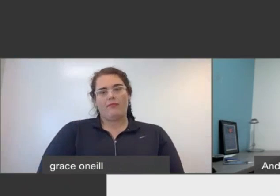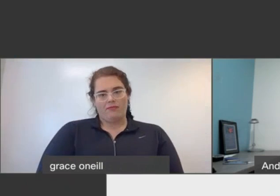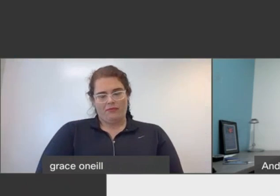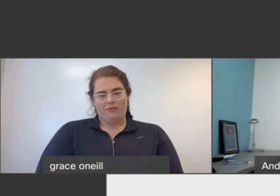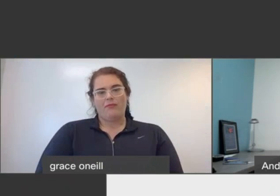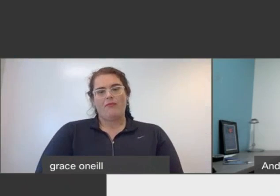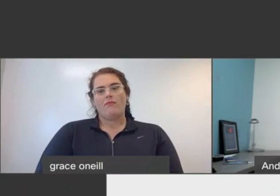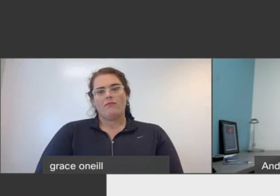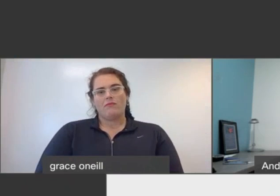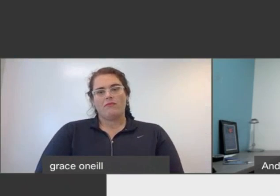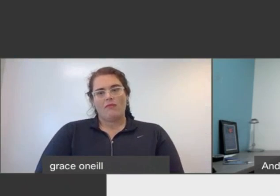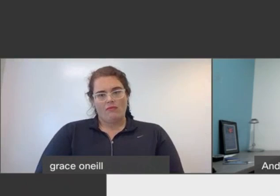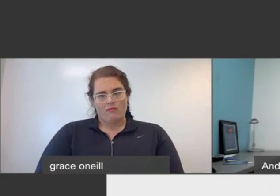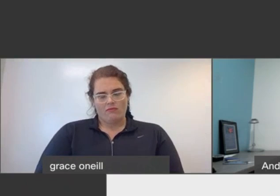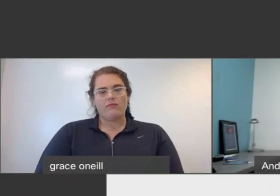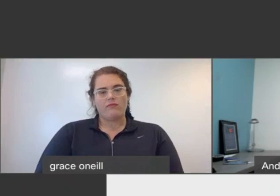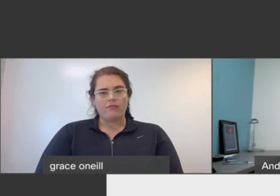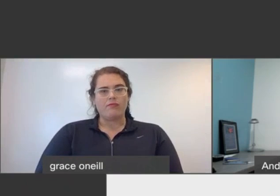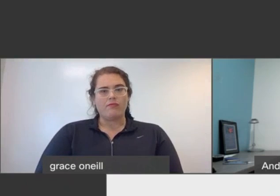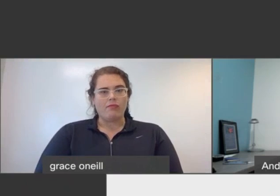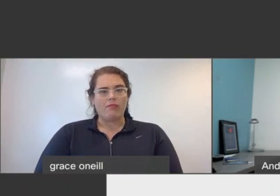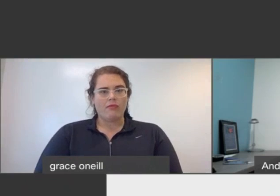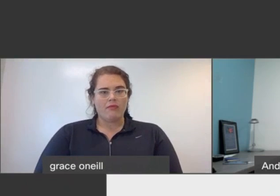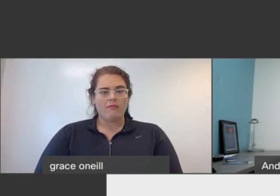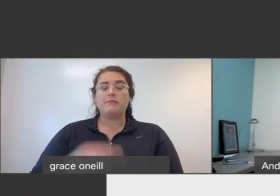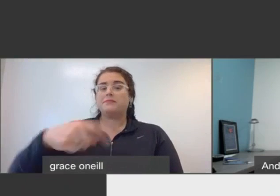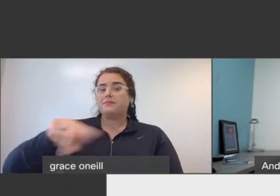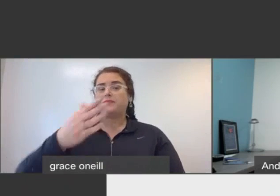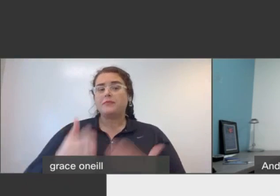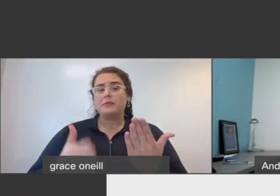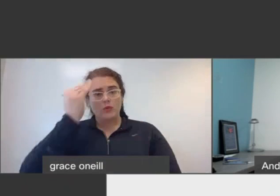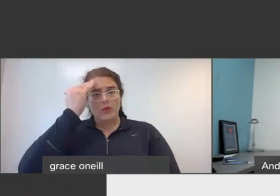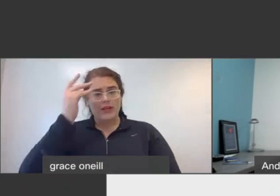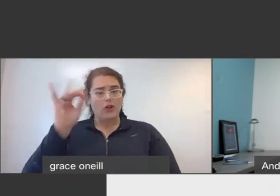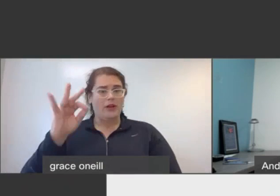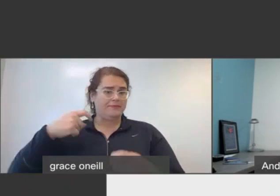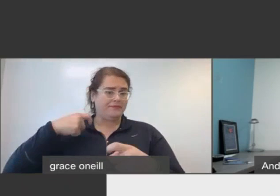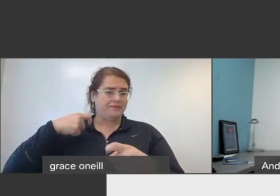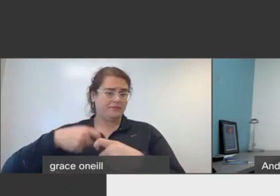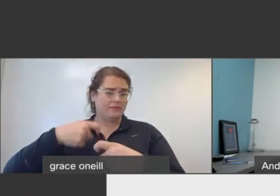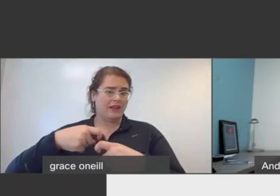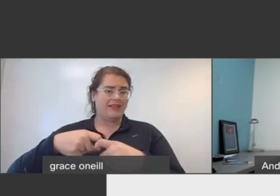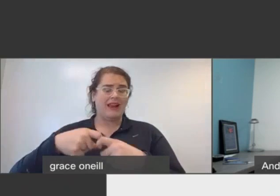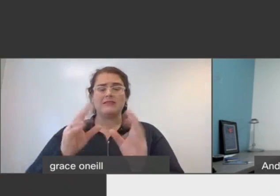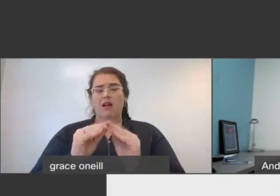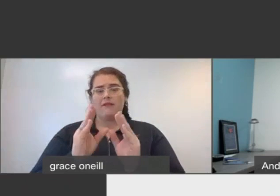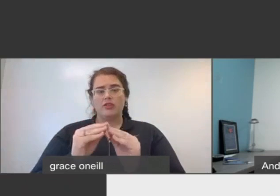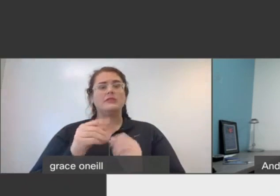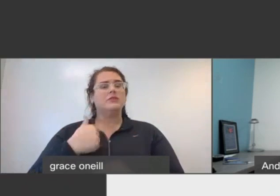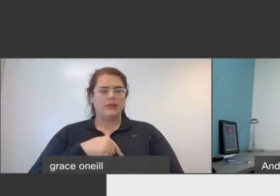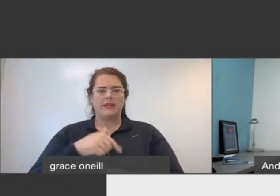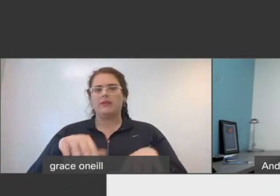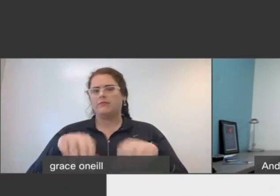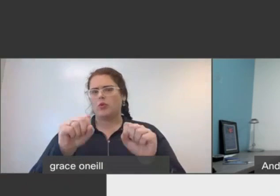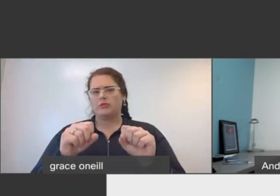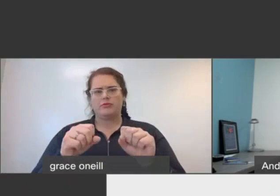There's an event, people who may have been aware of our Latinx conference that started, we've had our third one,